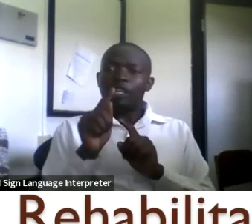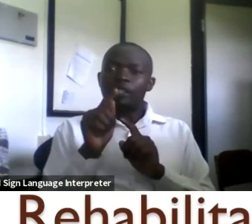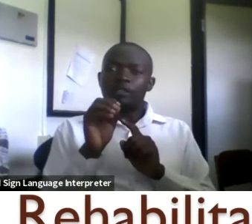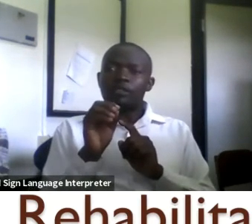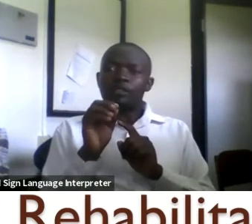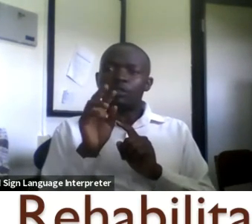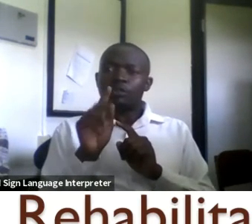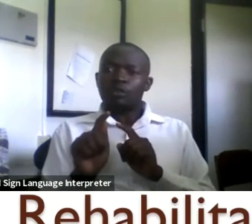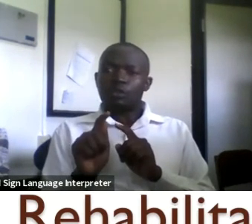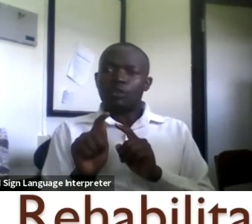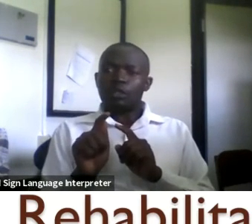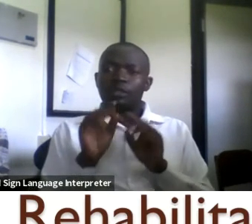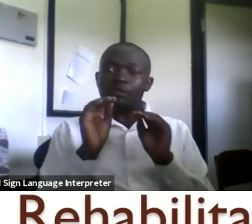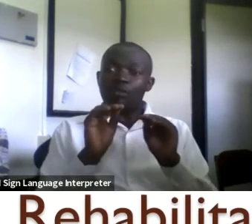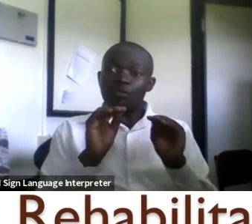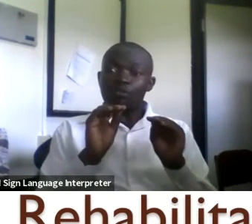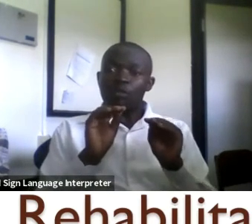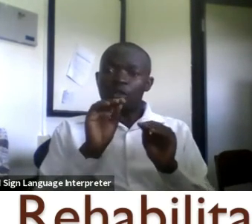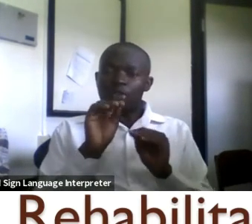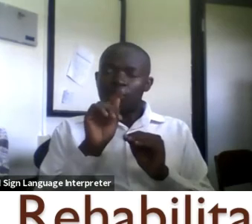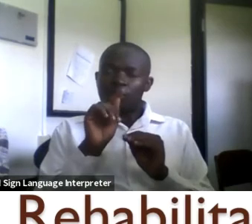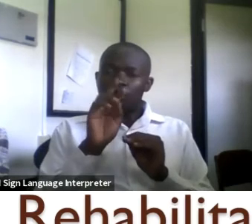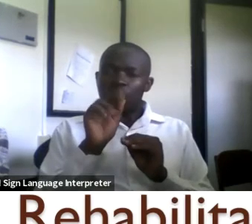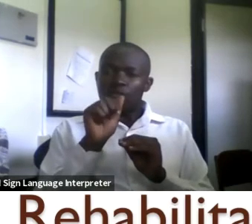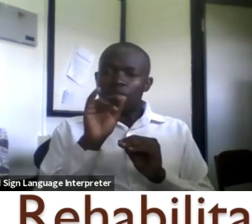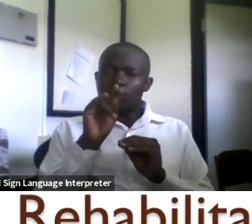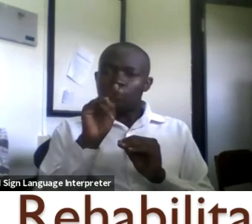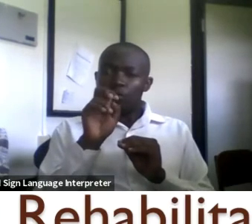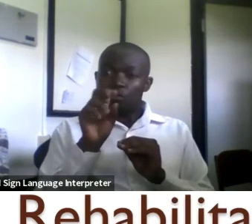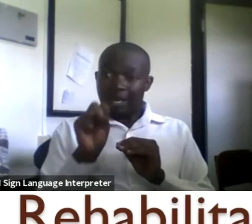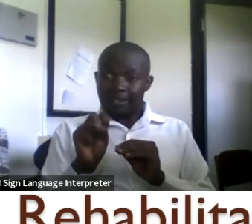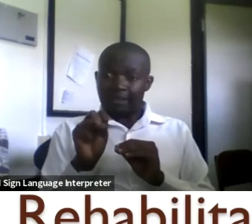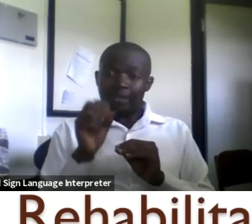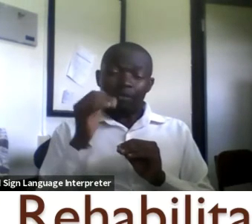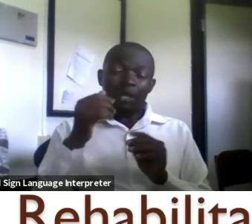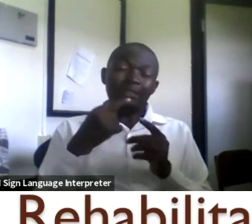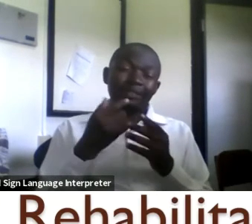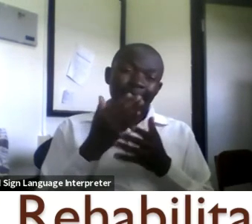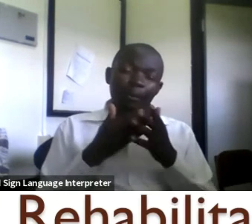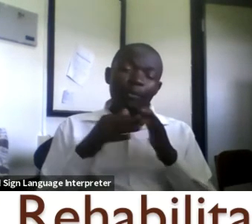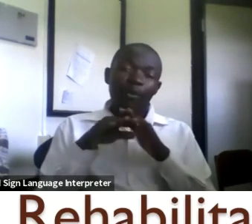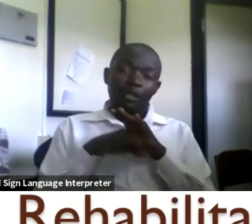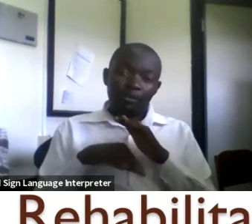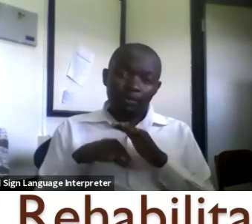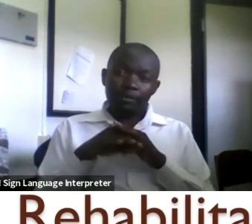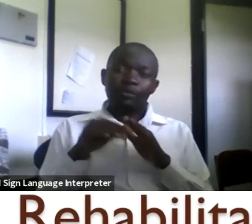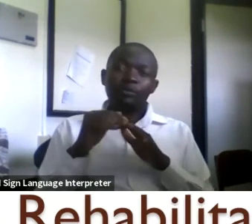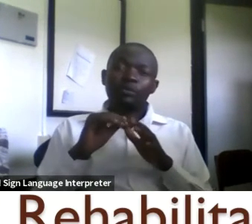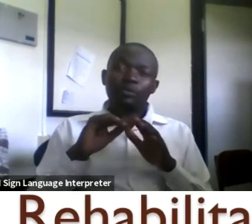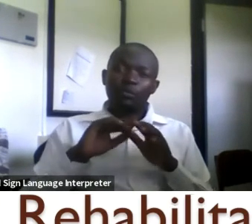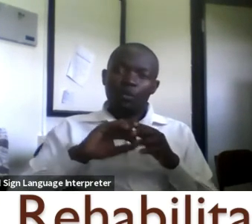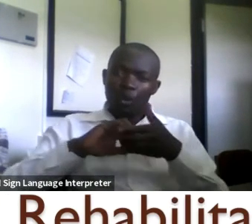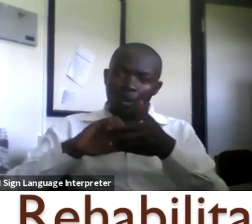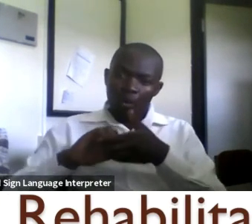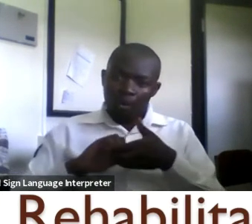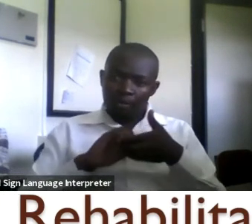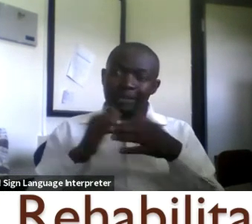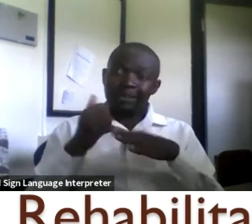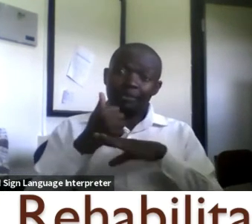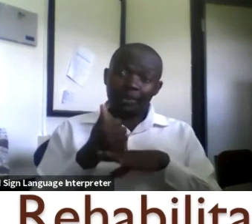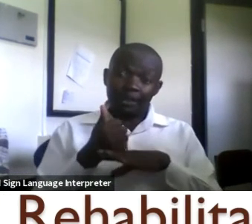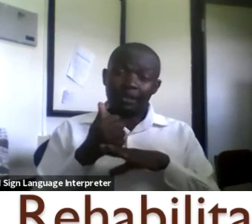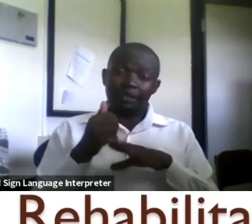completely invested their lives in training people. But some of the best characteristics of community-based rehabilitation, which all of us